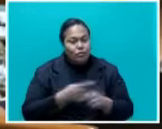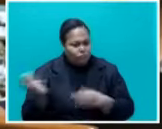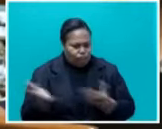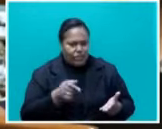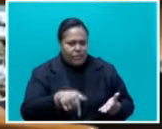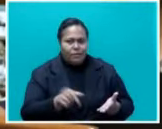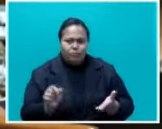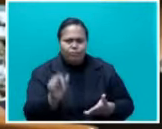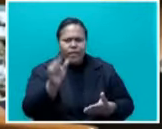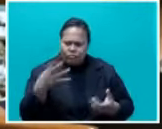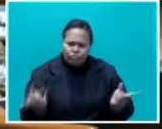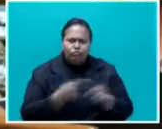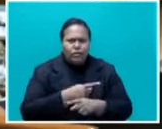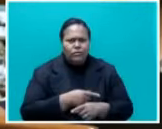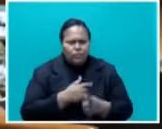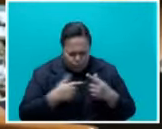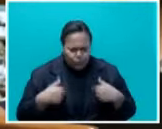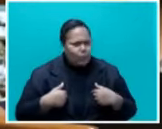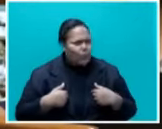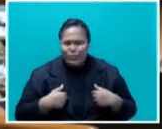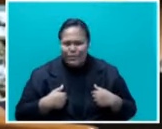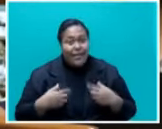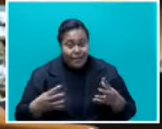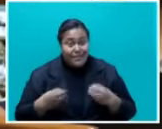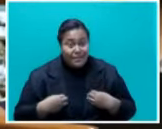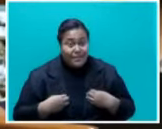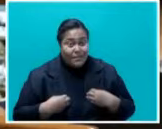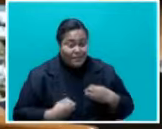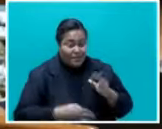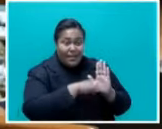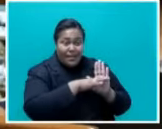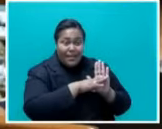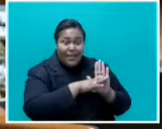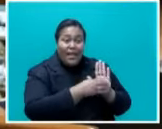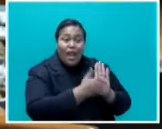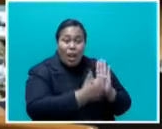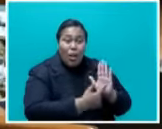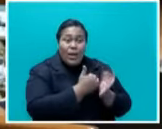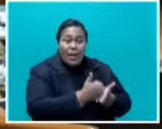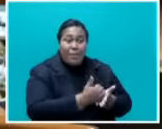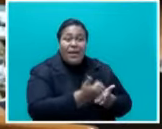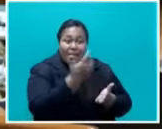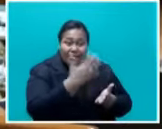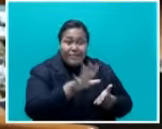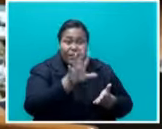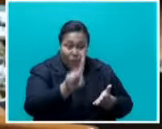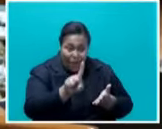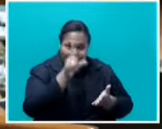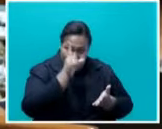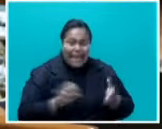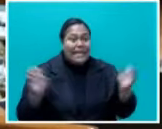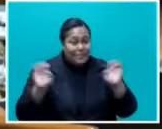we have accepted Order 51 on many occasions, Mr. Speaker, because we have understood that there was an